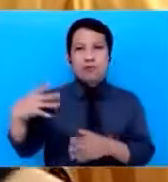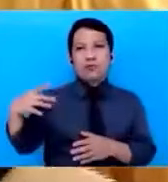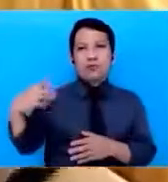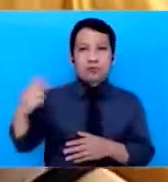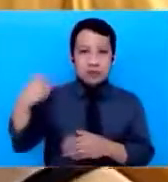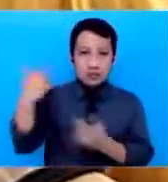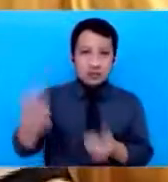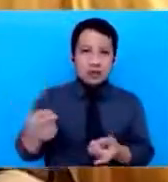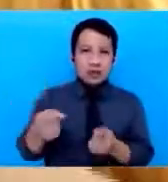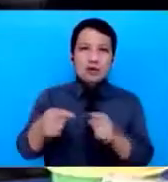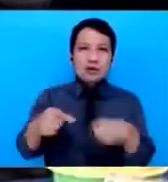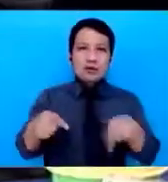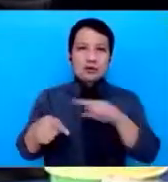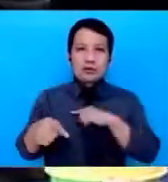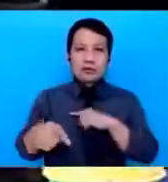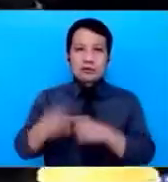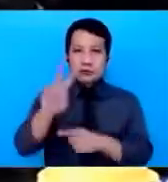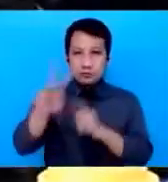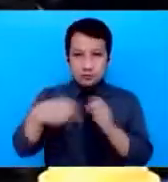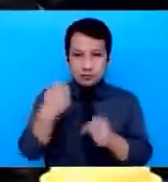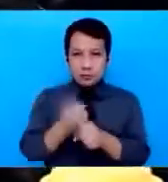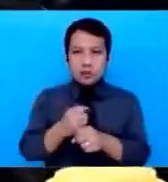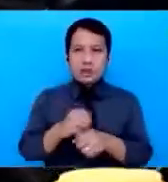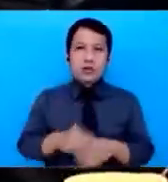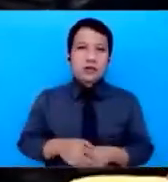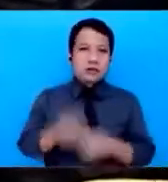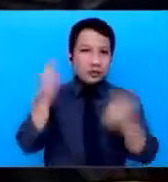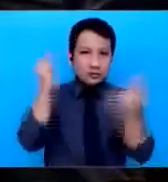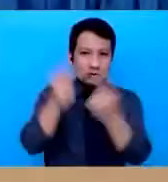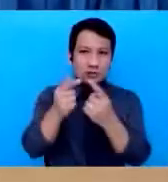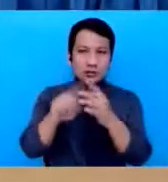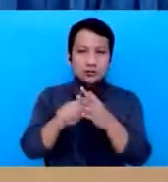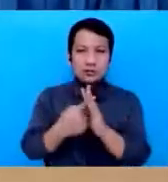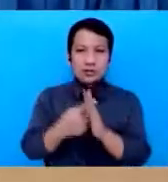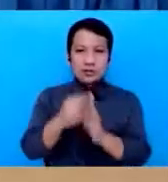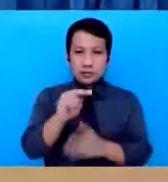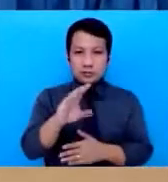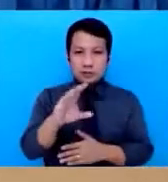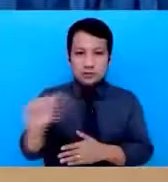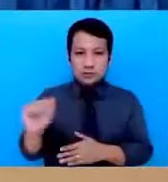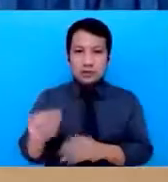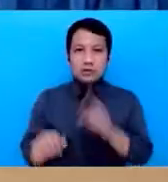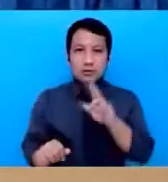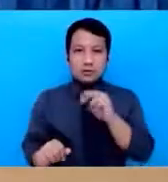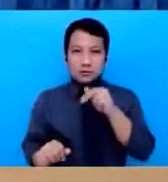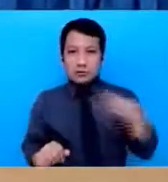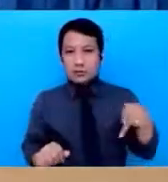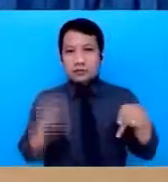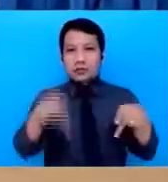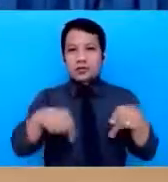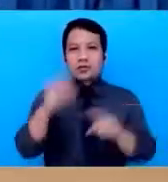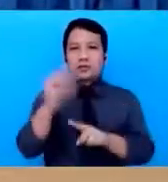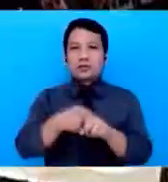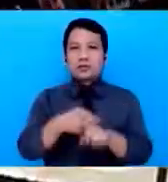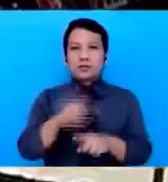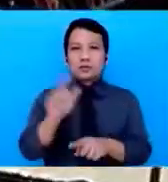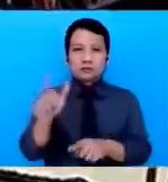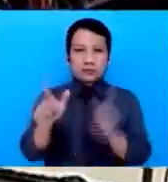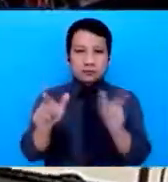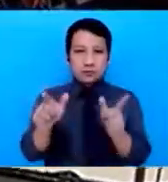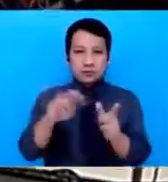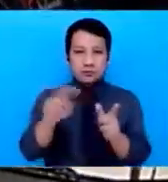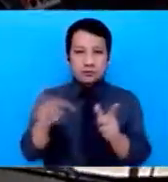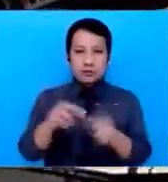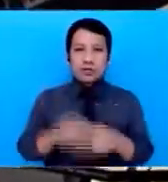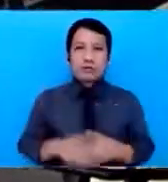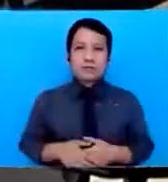last 2 years. Target na masimulan ang NCAA at UAAP sa March 2022. Isa